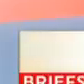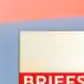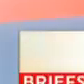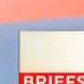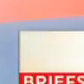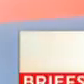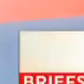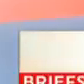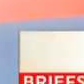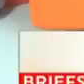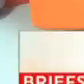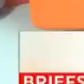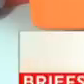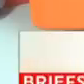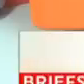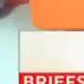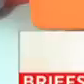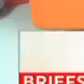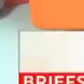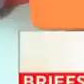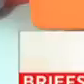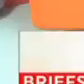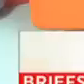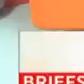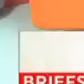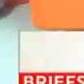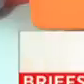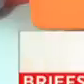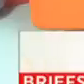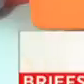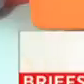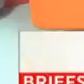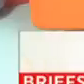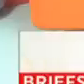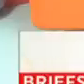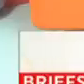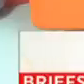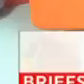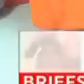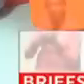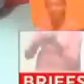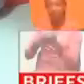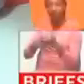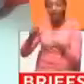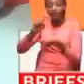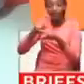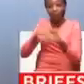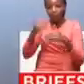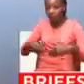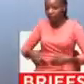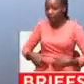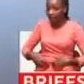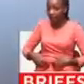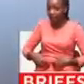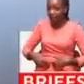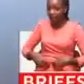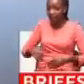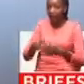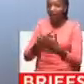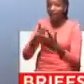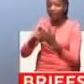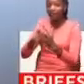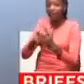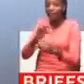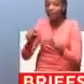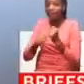music industry? Oh, wow. Since 1997, when and I was just a kid. So since